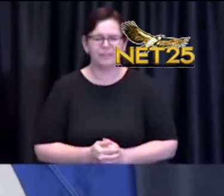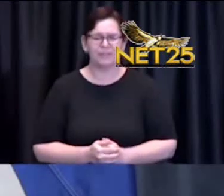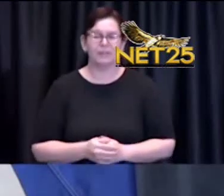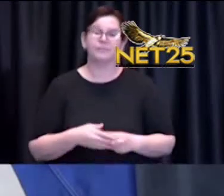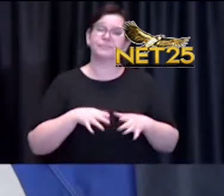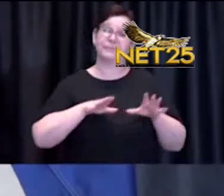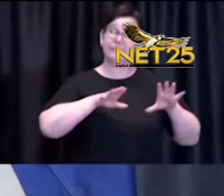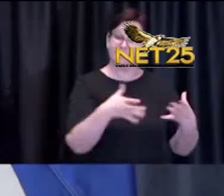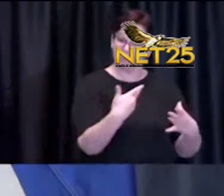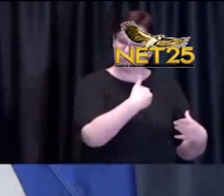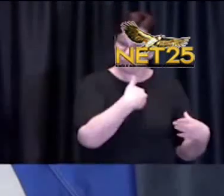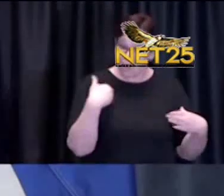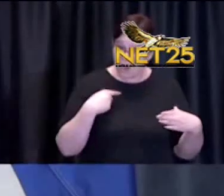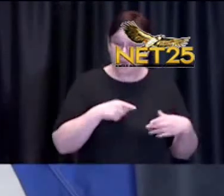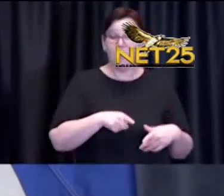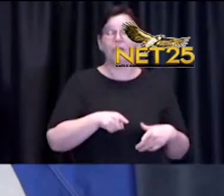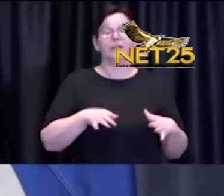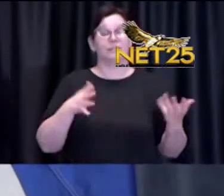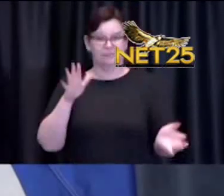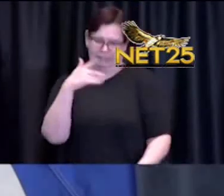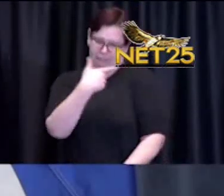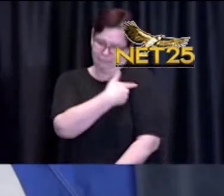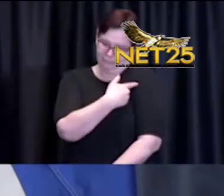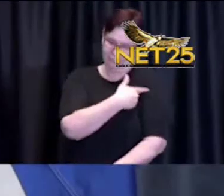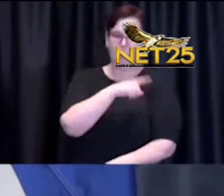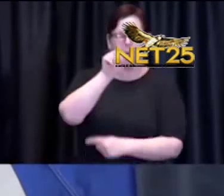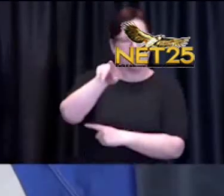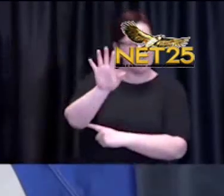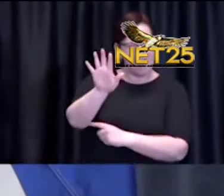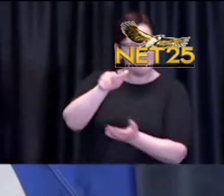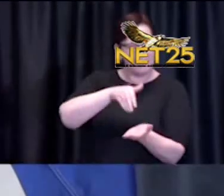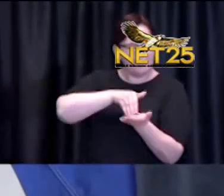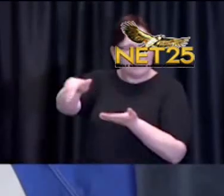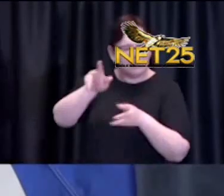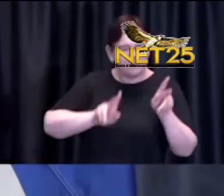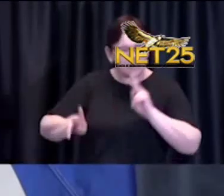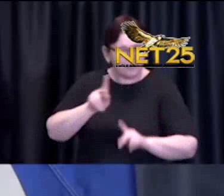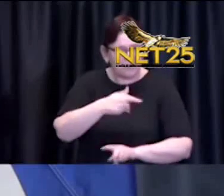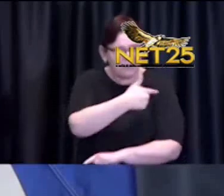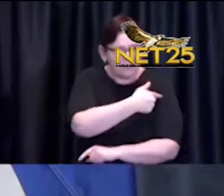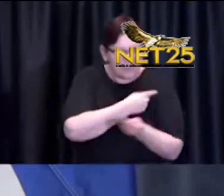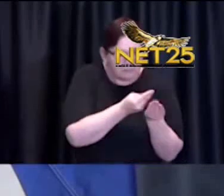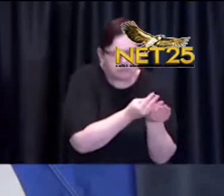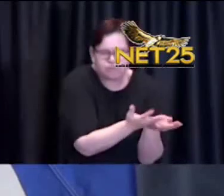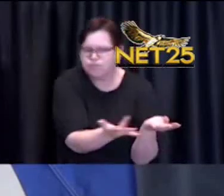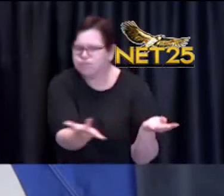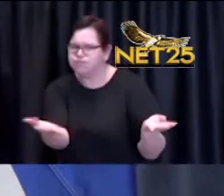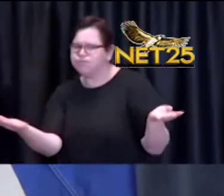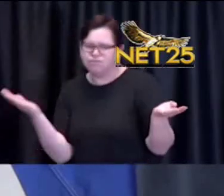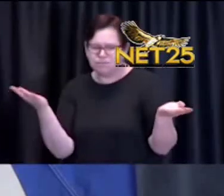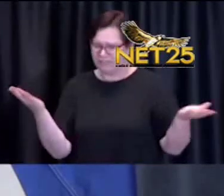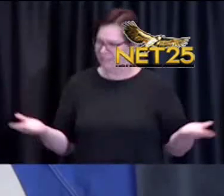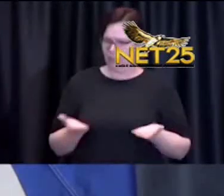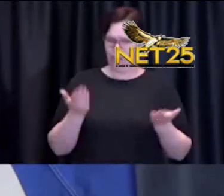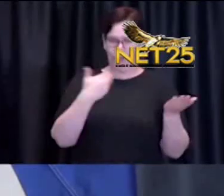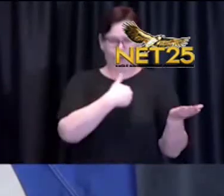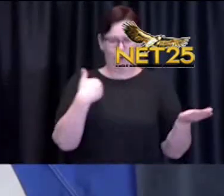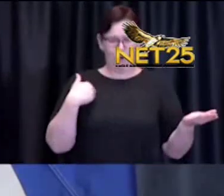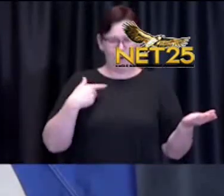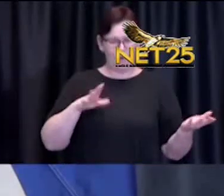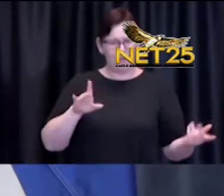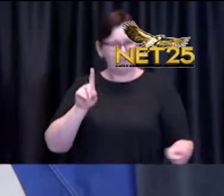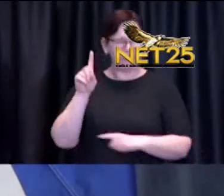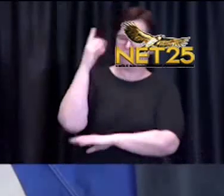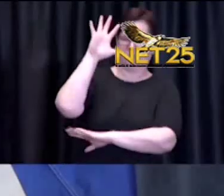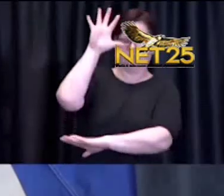than 1.5 million doses of COVID-19 vaccine in the City of Toronto, the first city in Canada to reach that